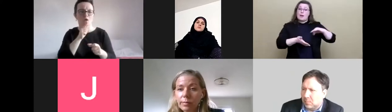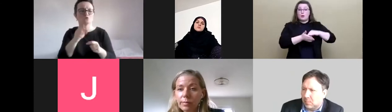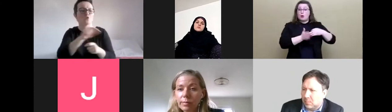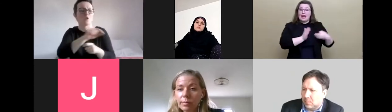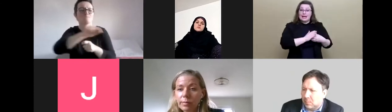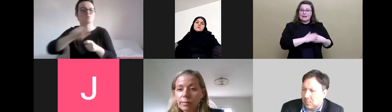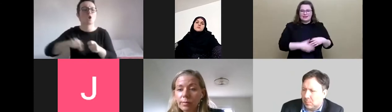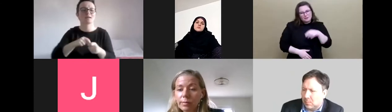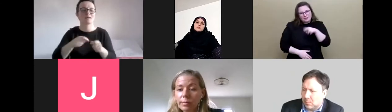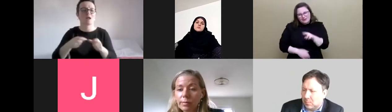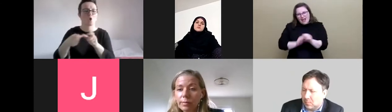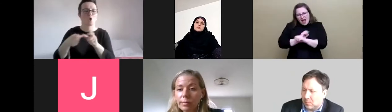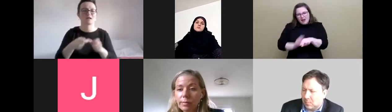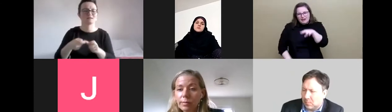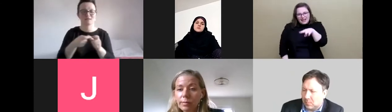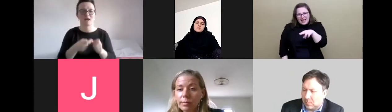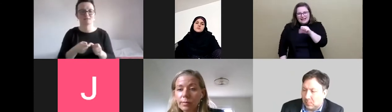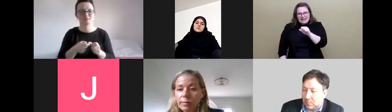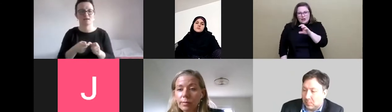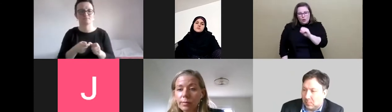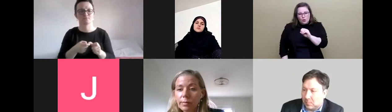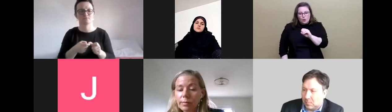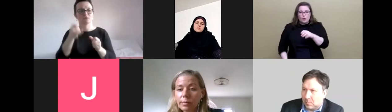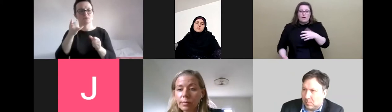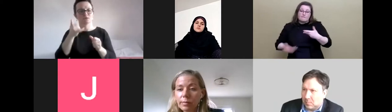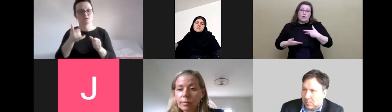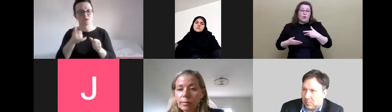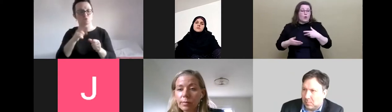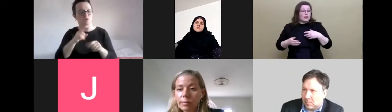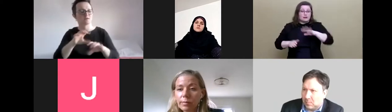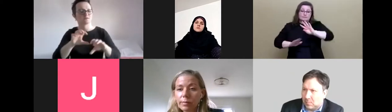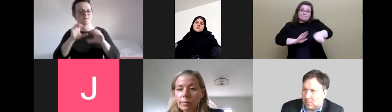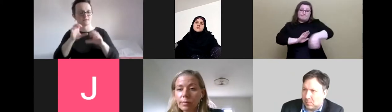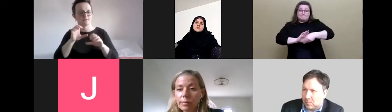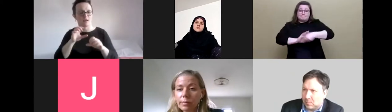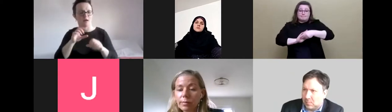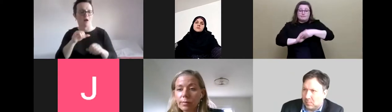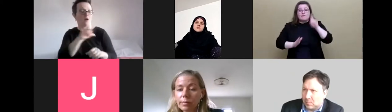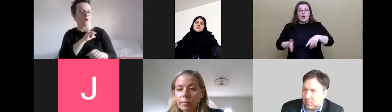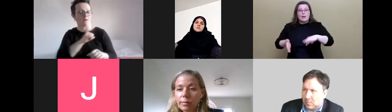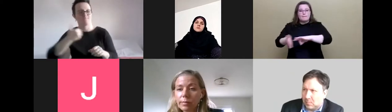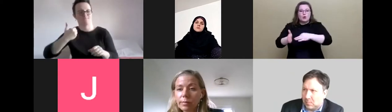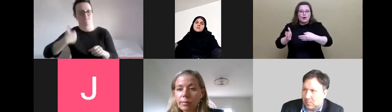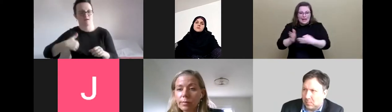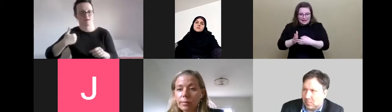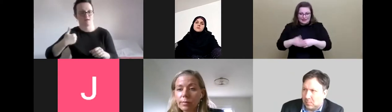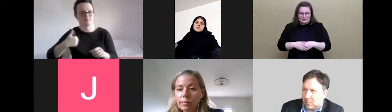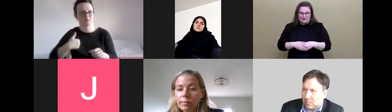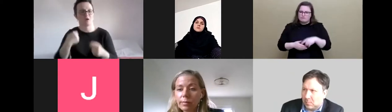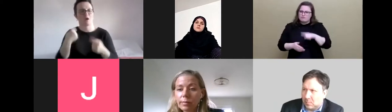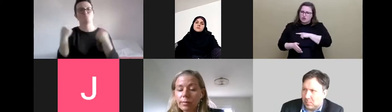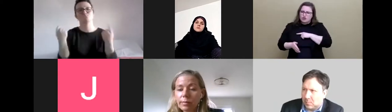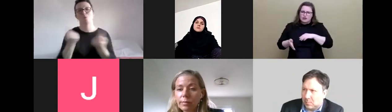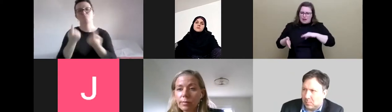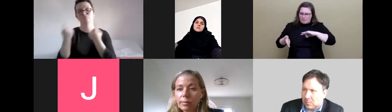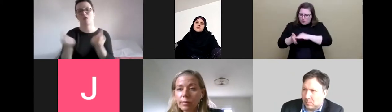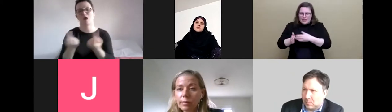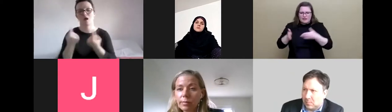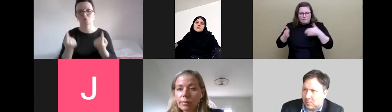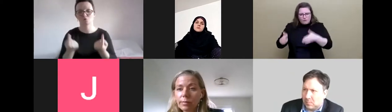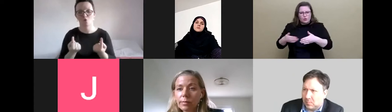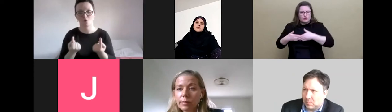in general receive funding for projects. They are project focused, and they just realize